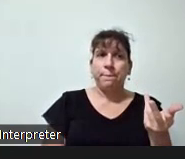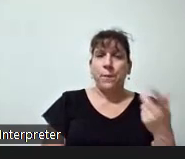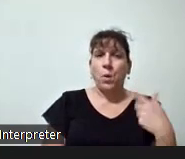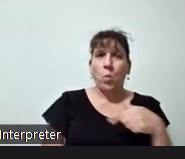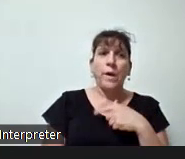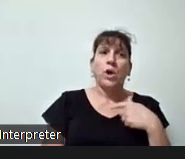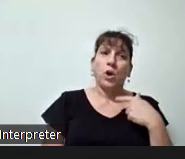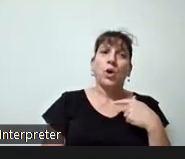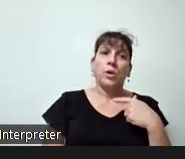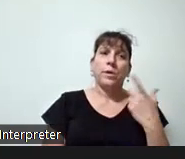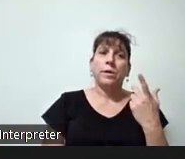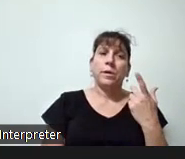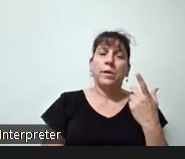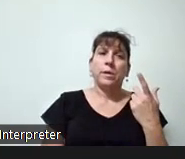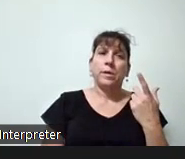taking apart